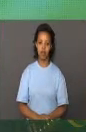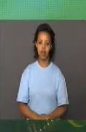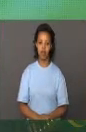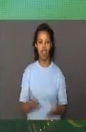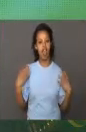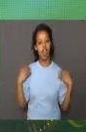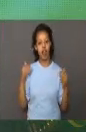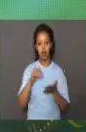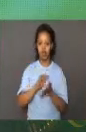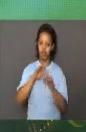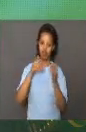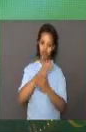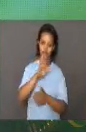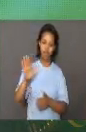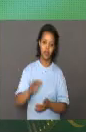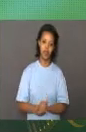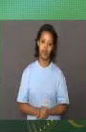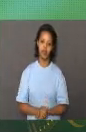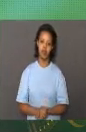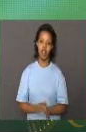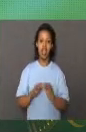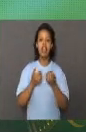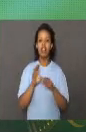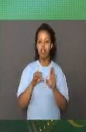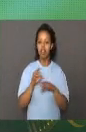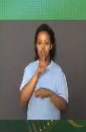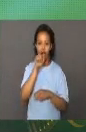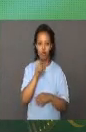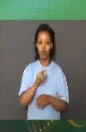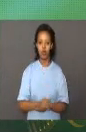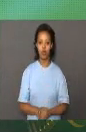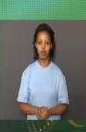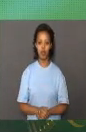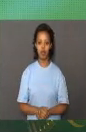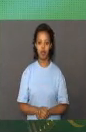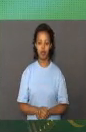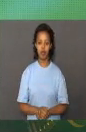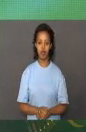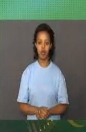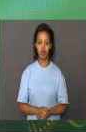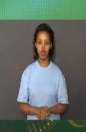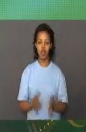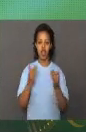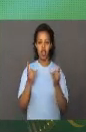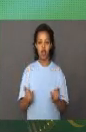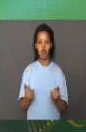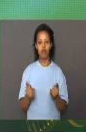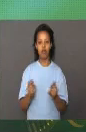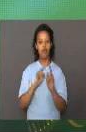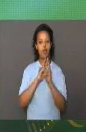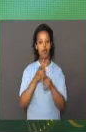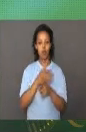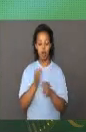Hello again, everyone. How did you do? Let us review the